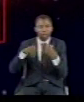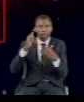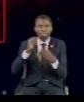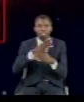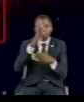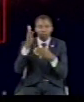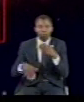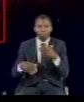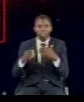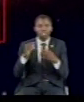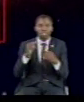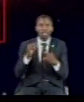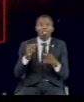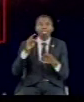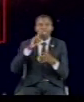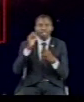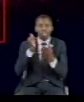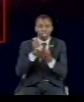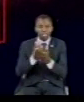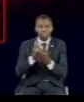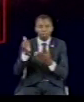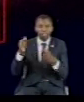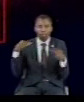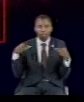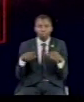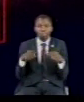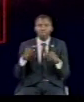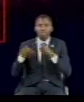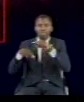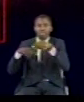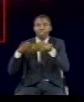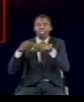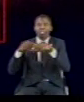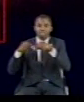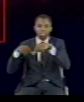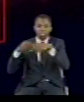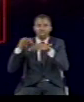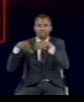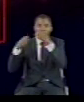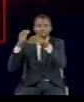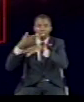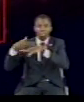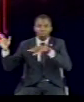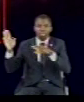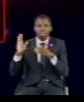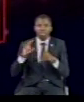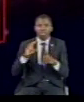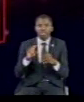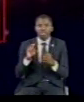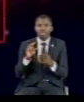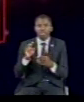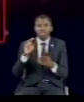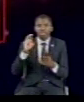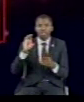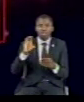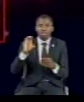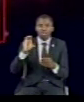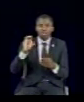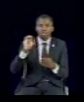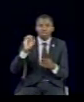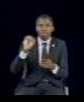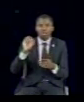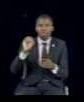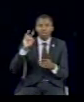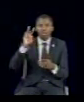disappeared. And I am glad to tell you that even COVID-19 is still moving out of the way because our God is still working. And this is